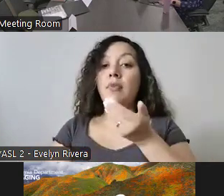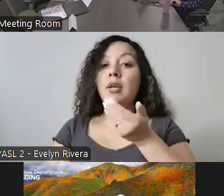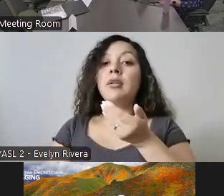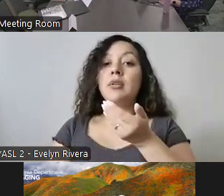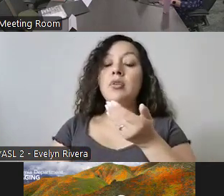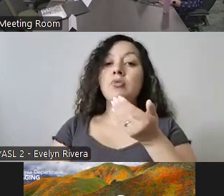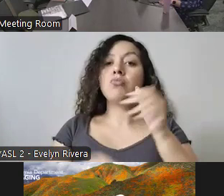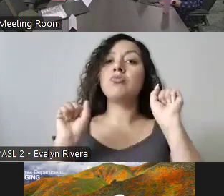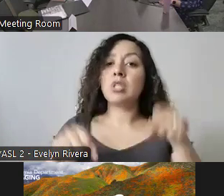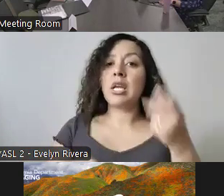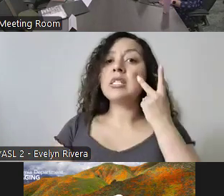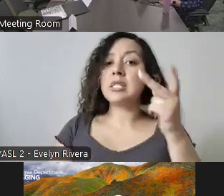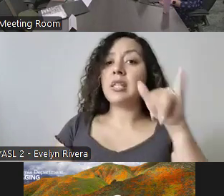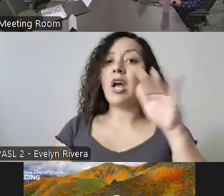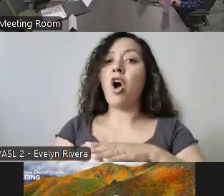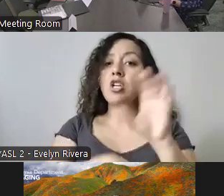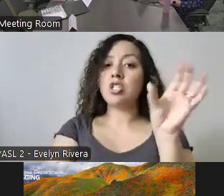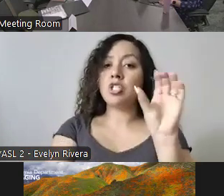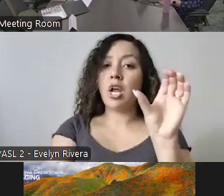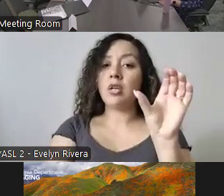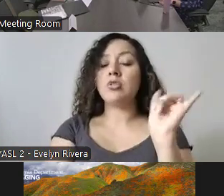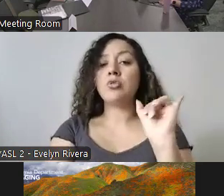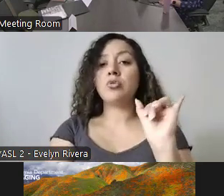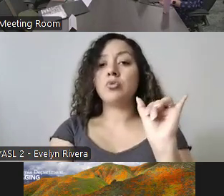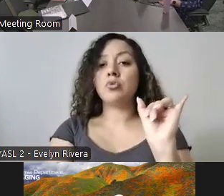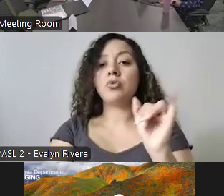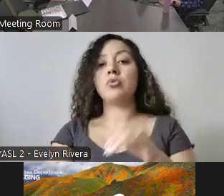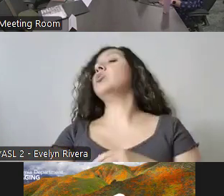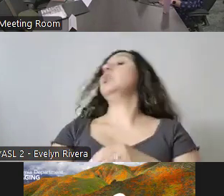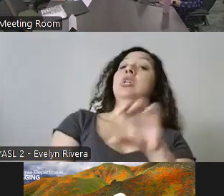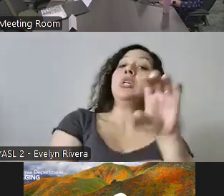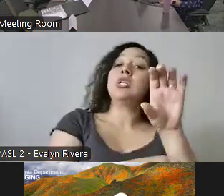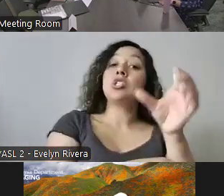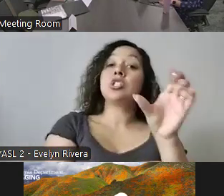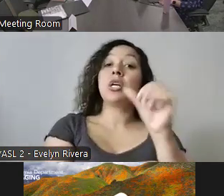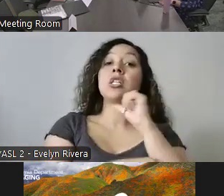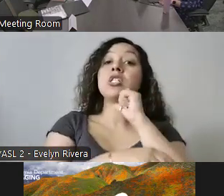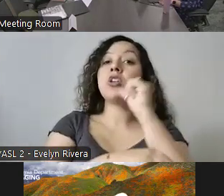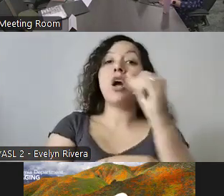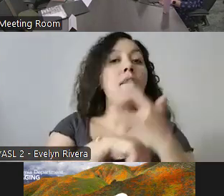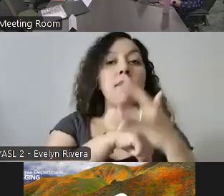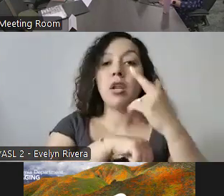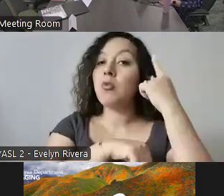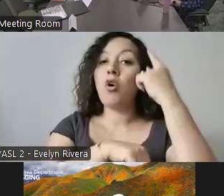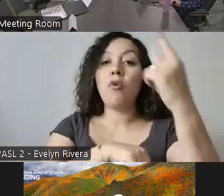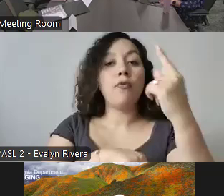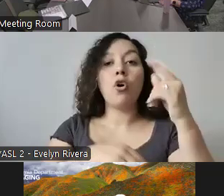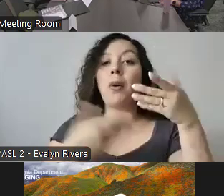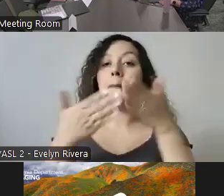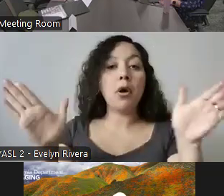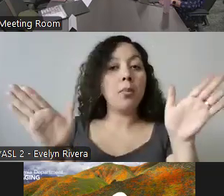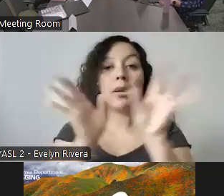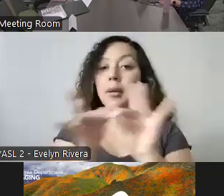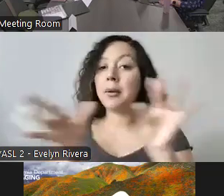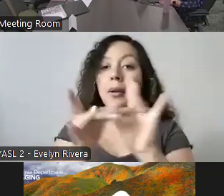view that content in the chat. The chat is not enabled for the public to provide comments, but we do have a